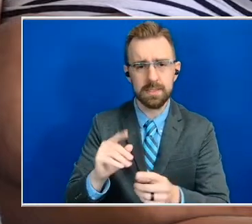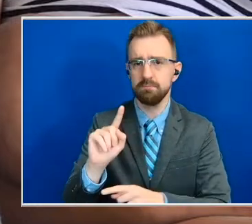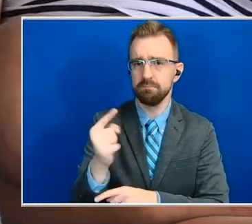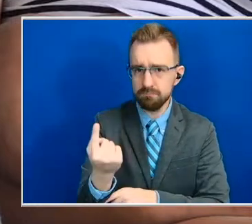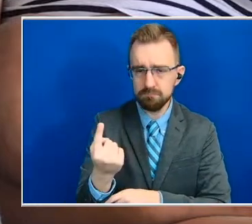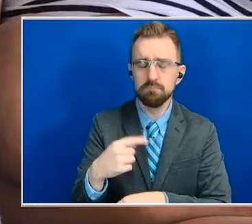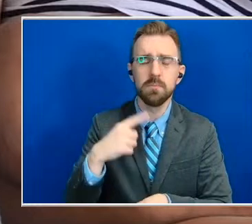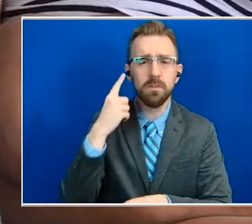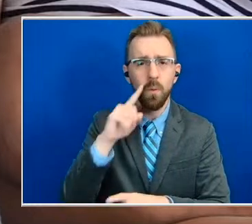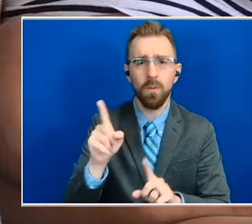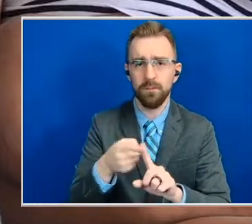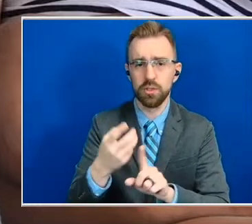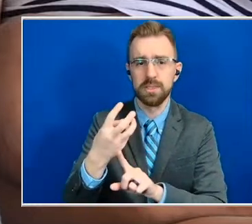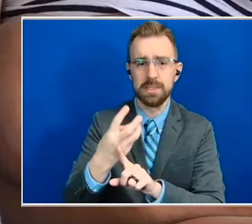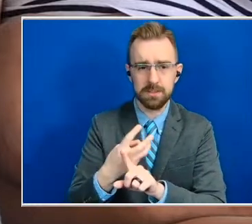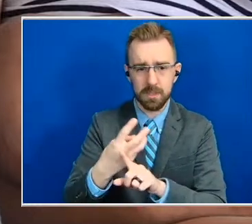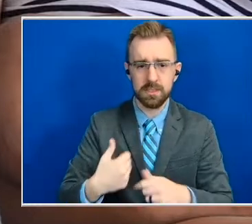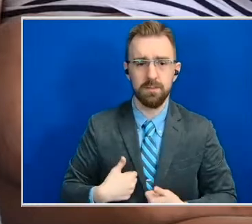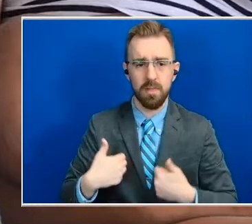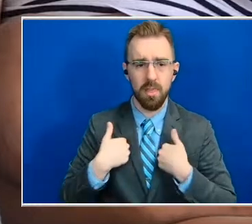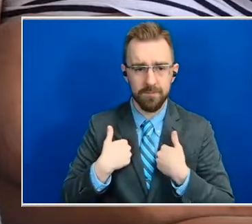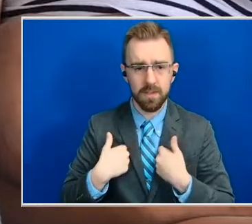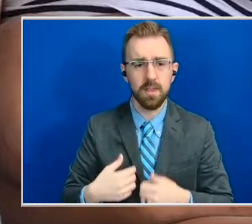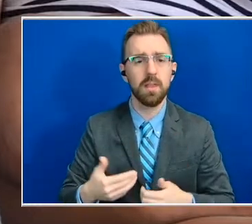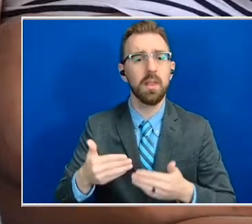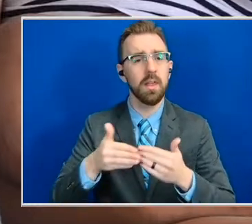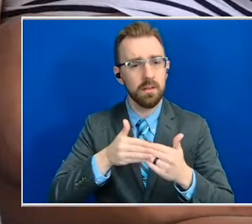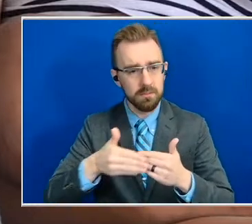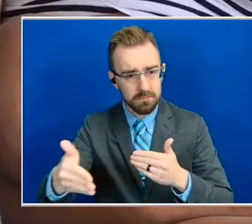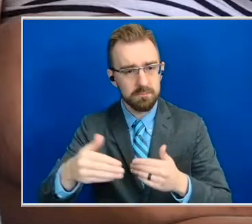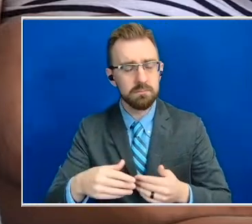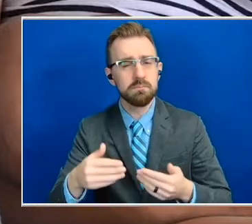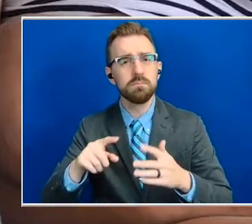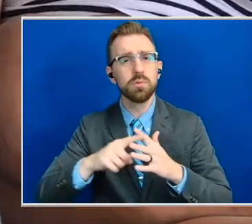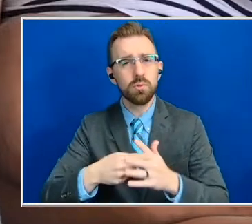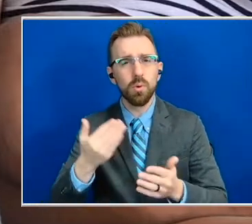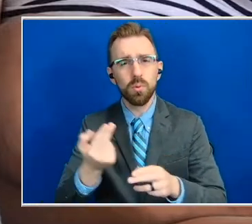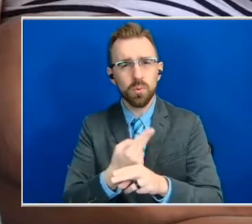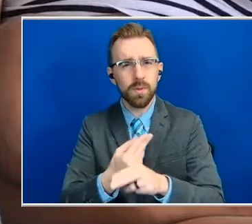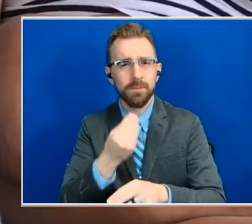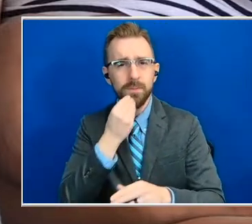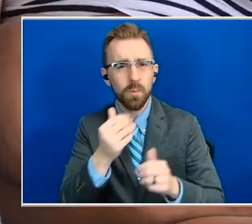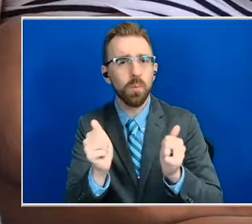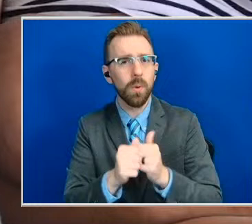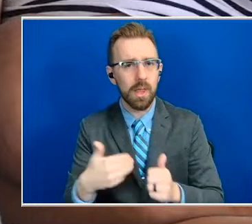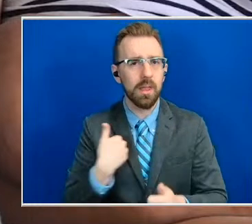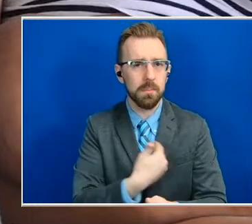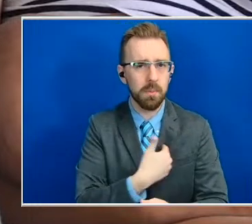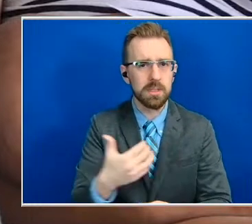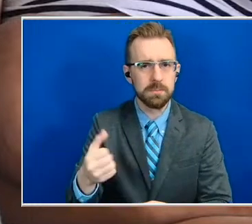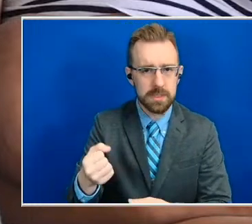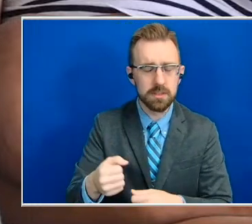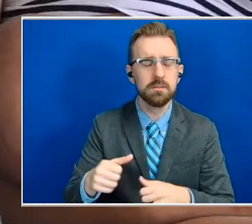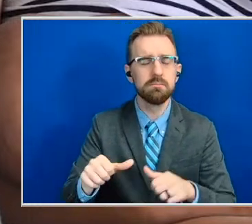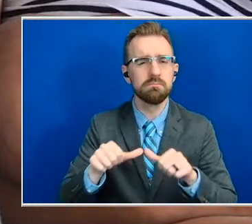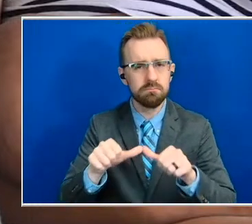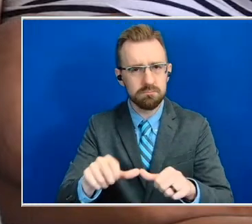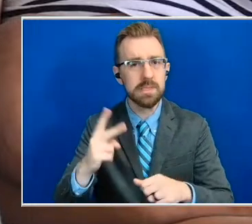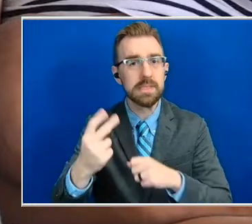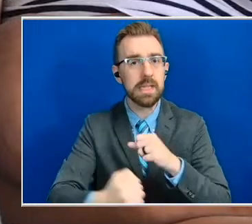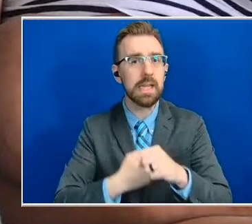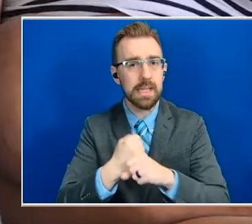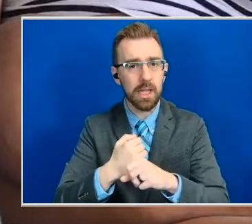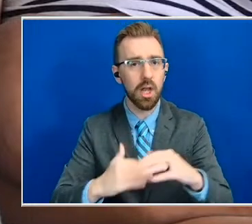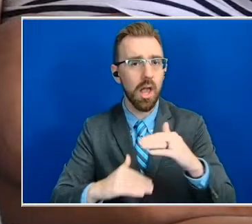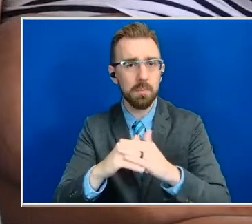first 6 months of life, and thereafter introduce complementary foods, but continue breastfeeding through the second year of life up to 2 years old